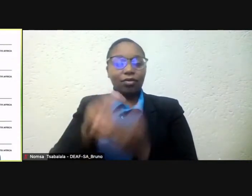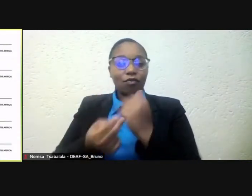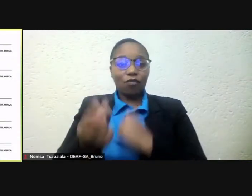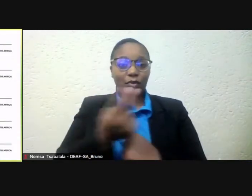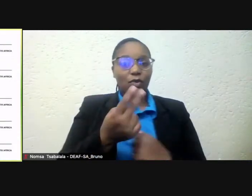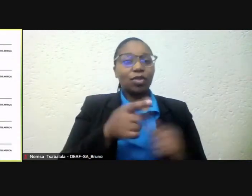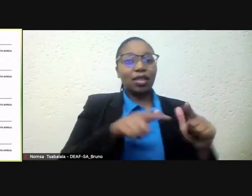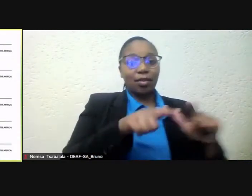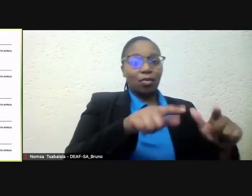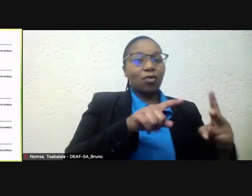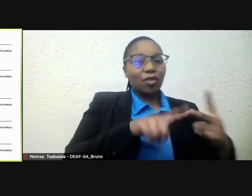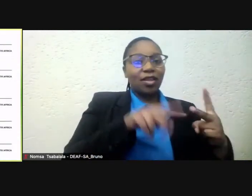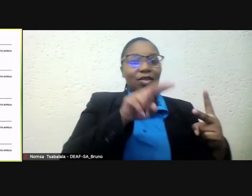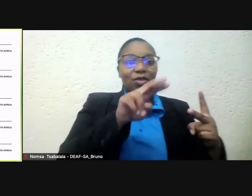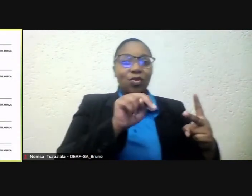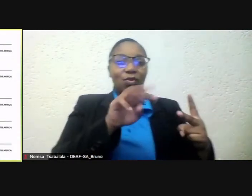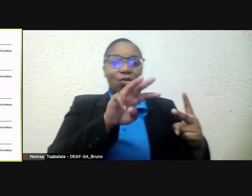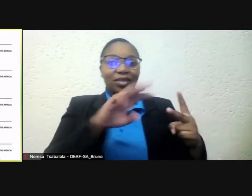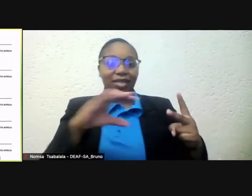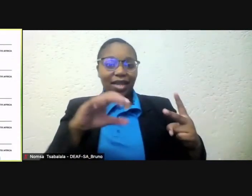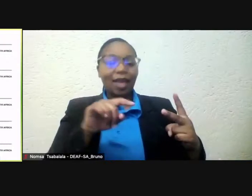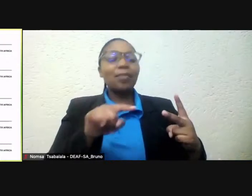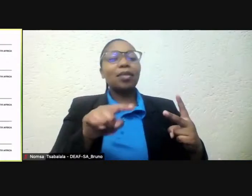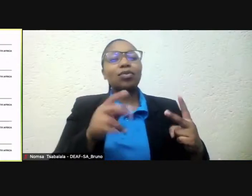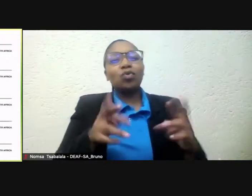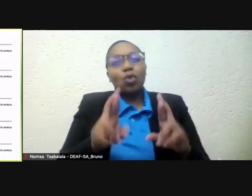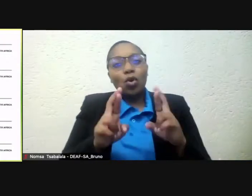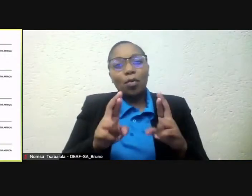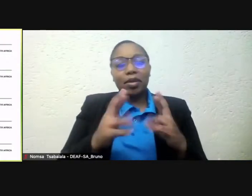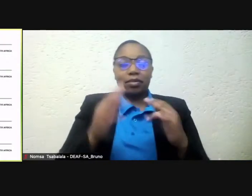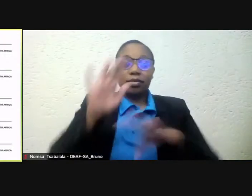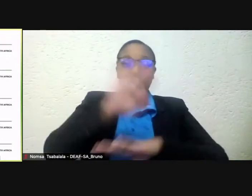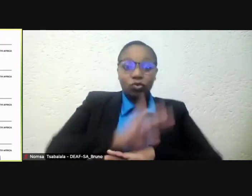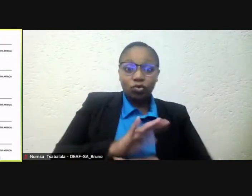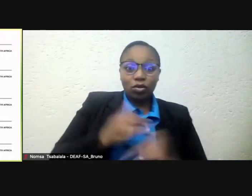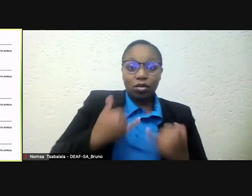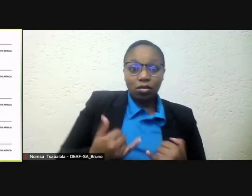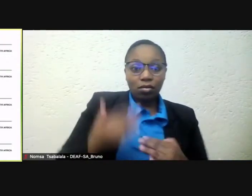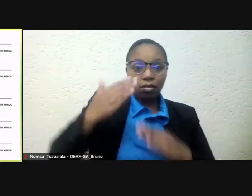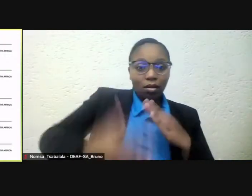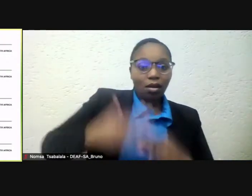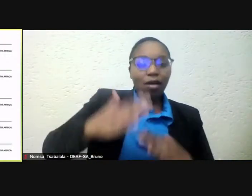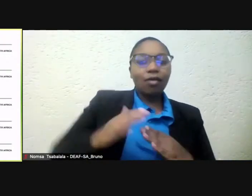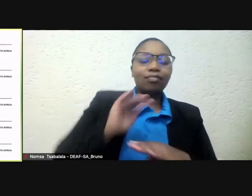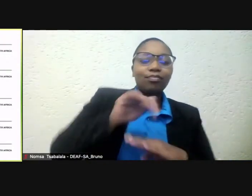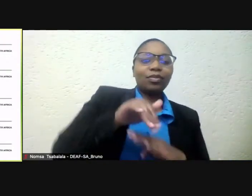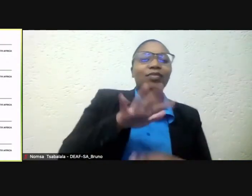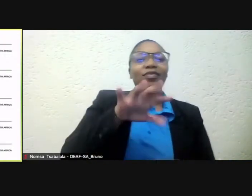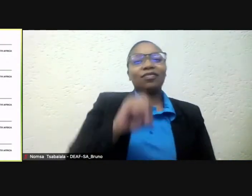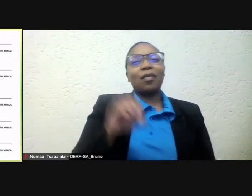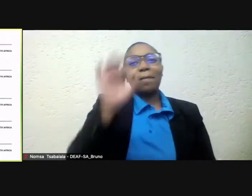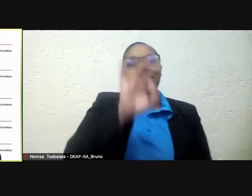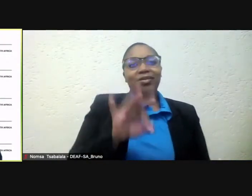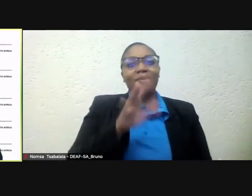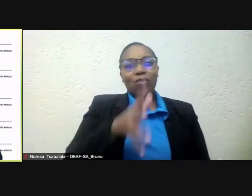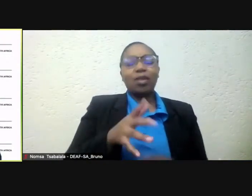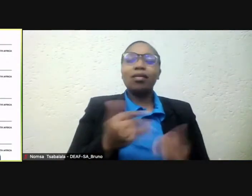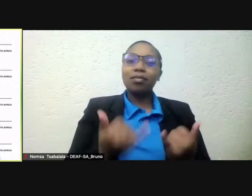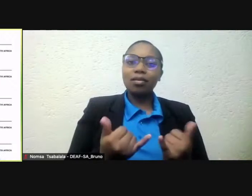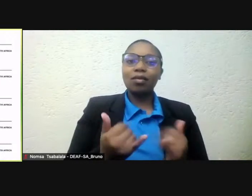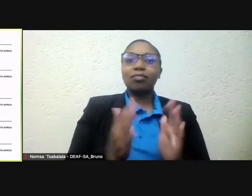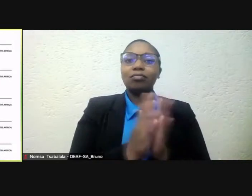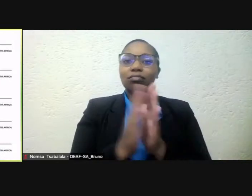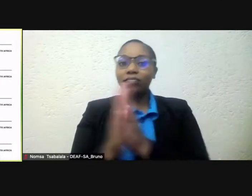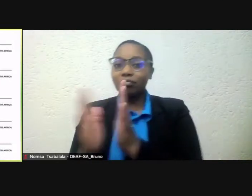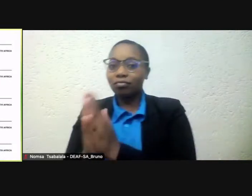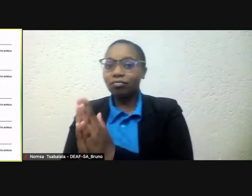few days, they also will cross the 50% mark. So we call on all those who have not completed the